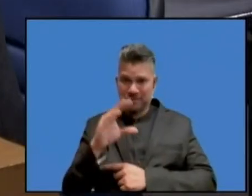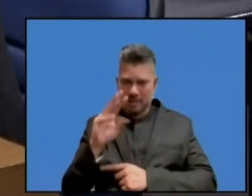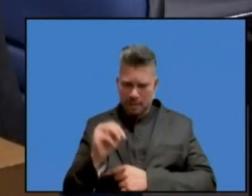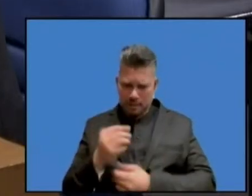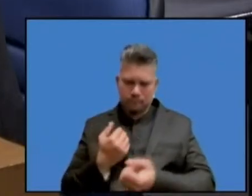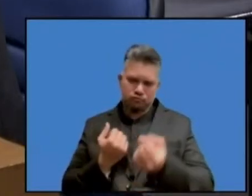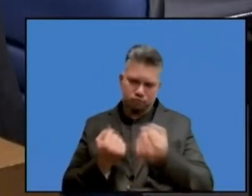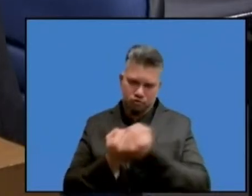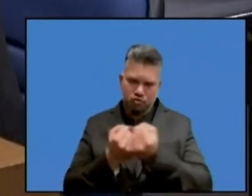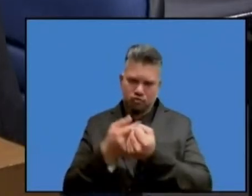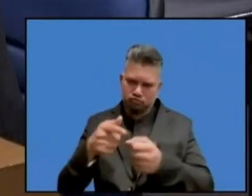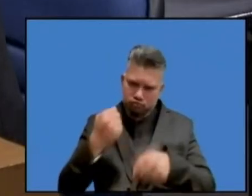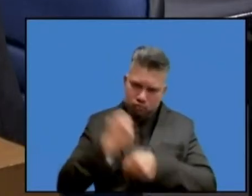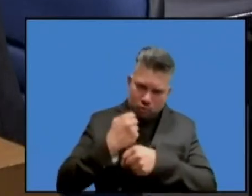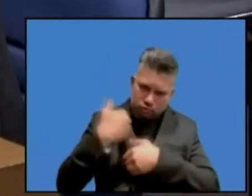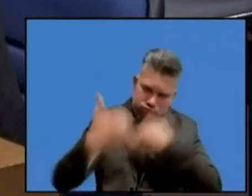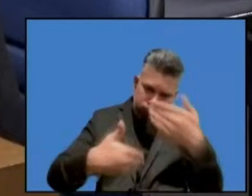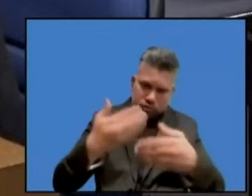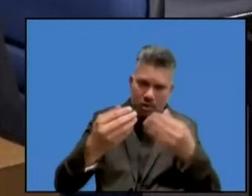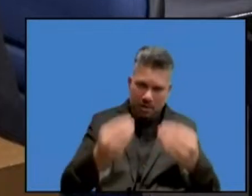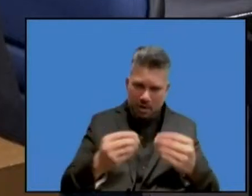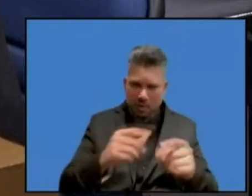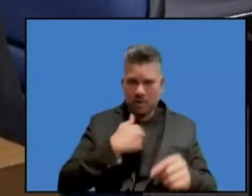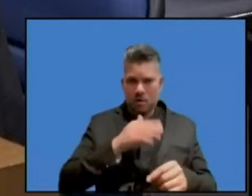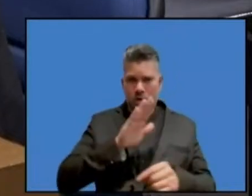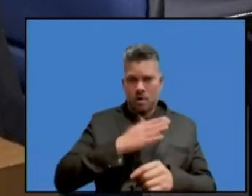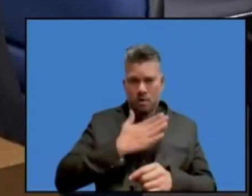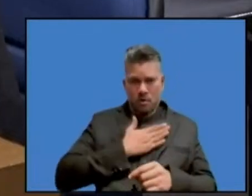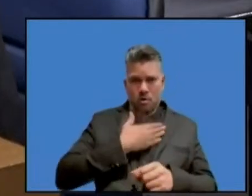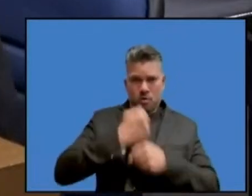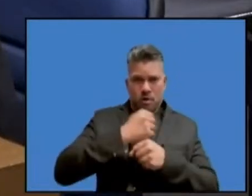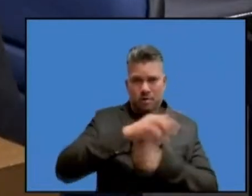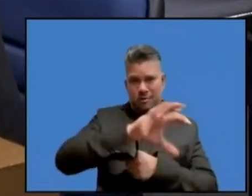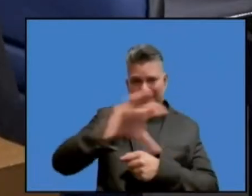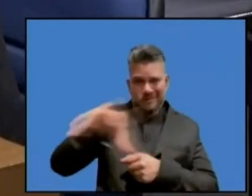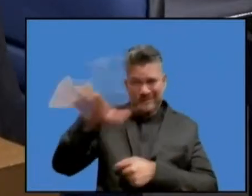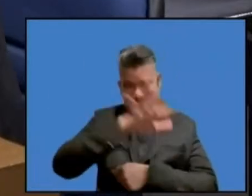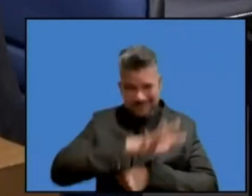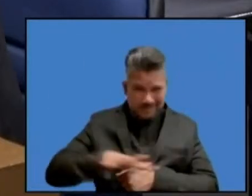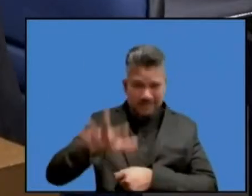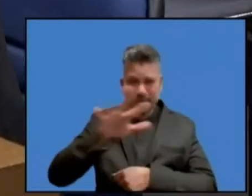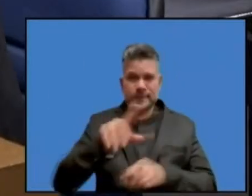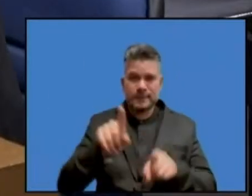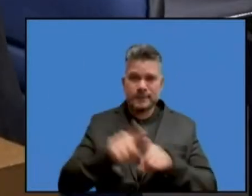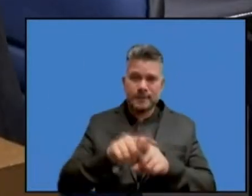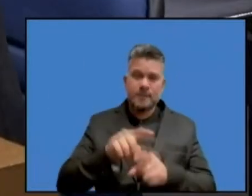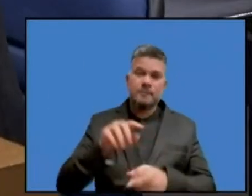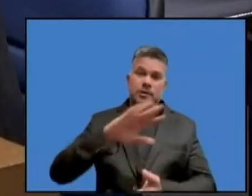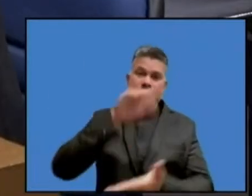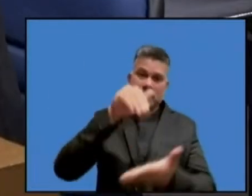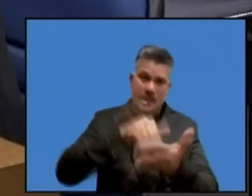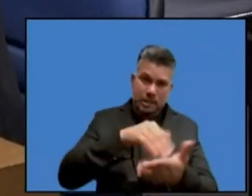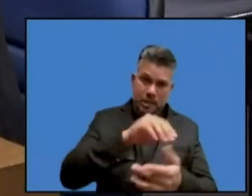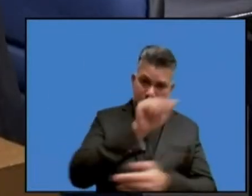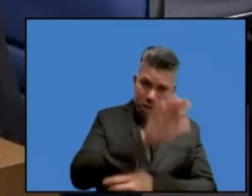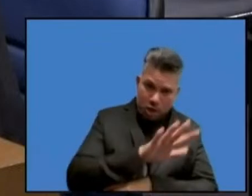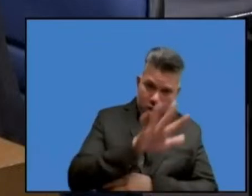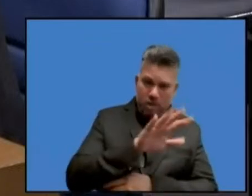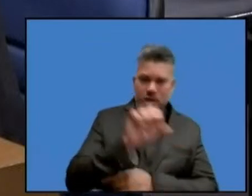cooperation programs in the Greater Mekong sub-region, Central Asia sub-region, and the South Asia sub-region.